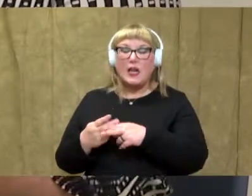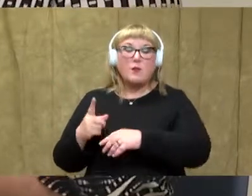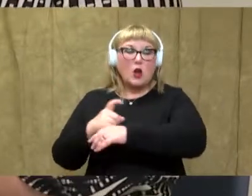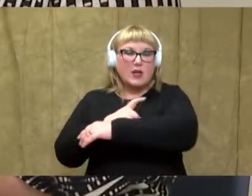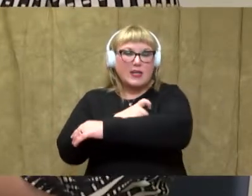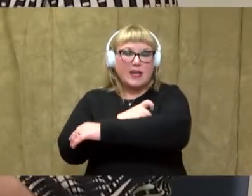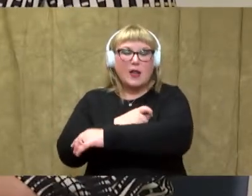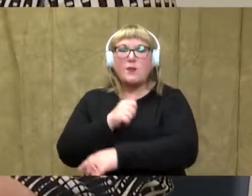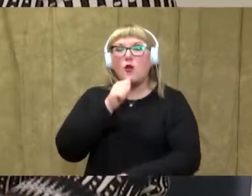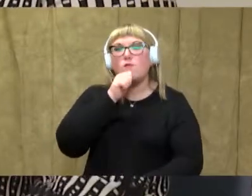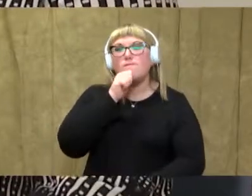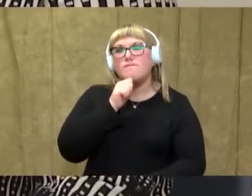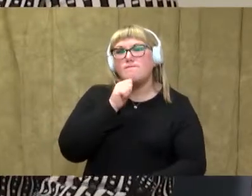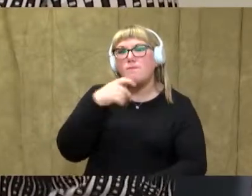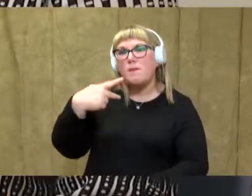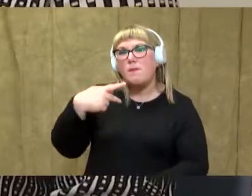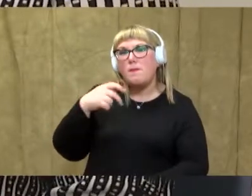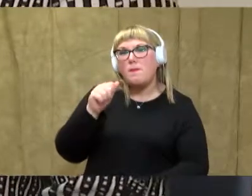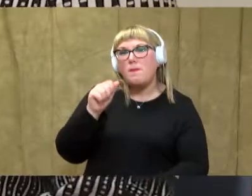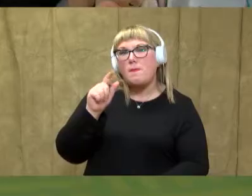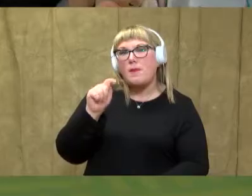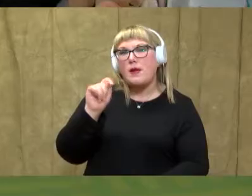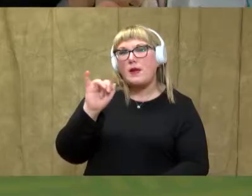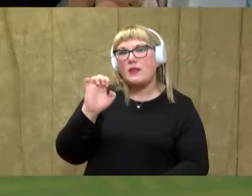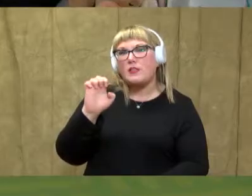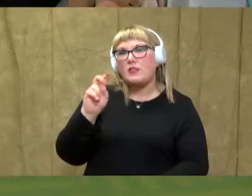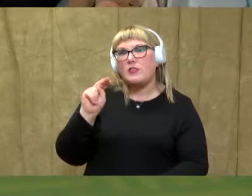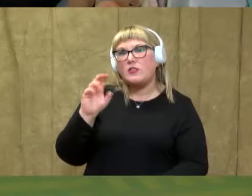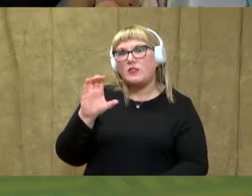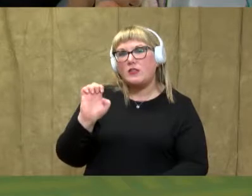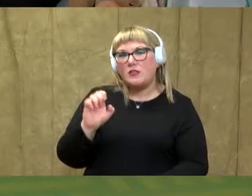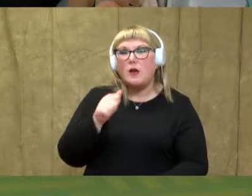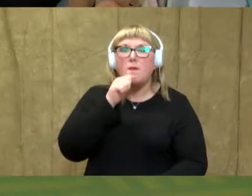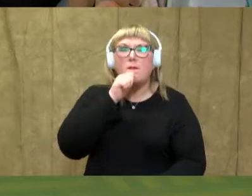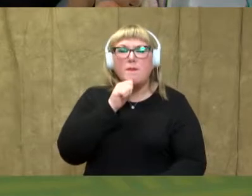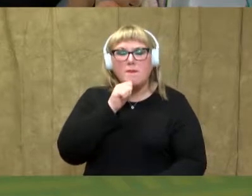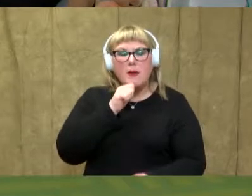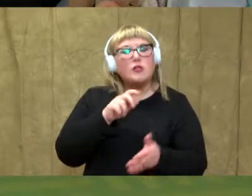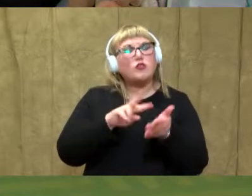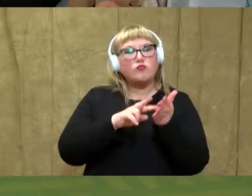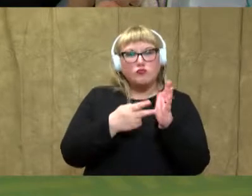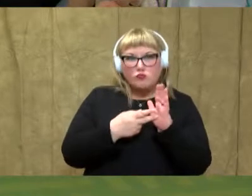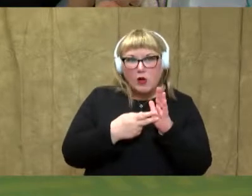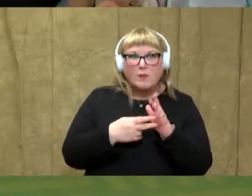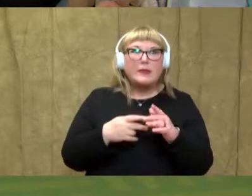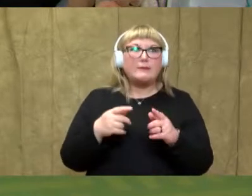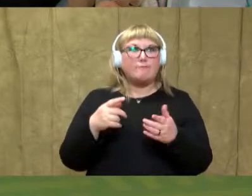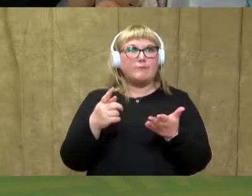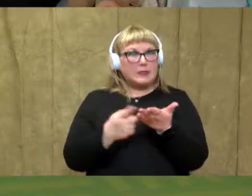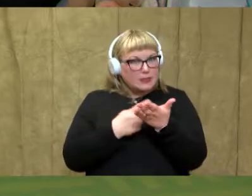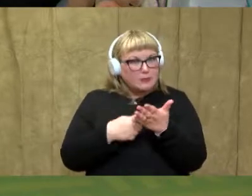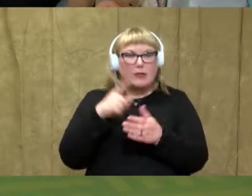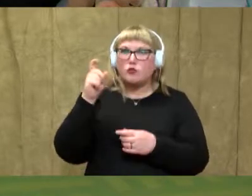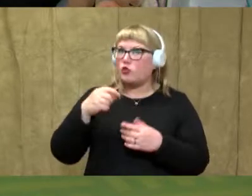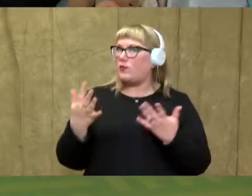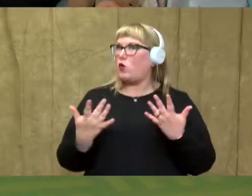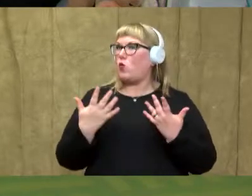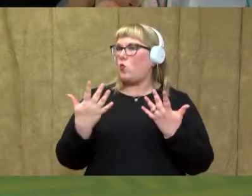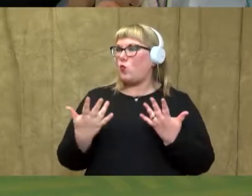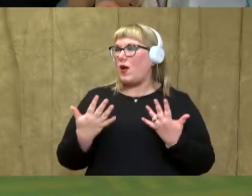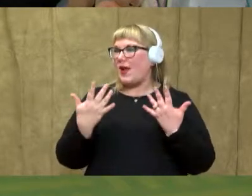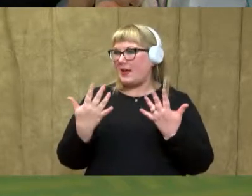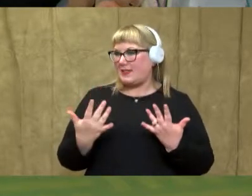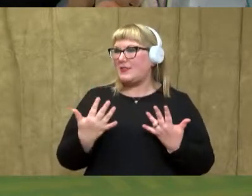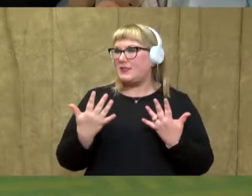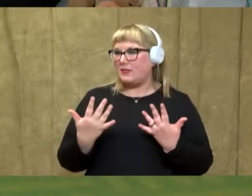Can you tell us what patience means, Miss Harris? Well, patience to me means that you have to wait sometimes. Can you think of a